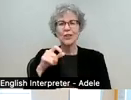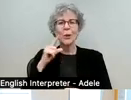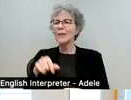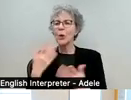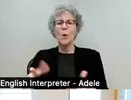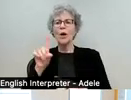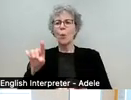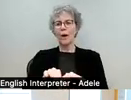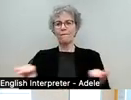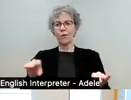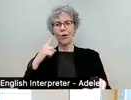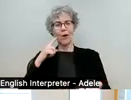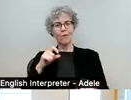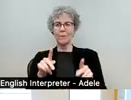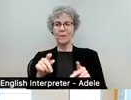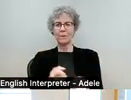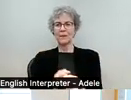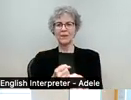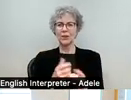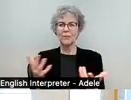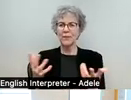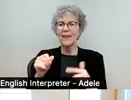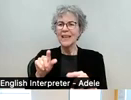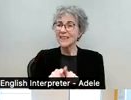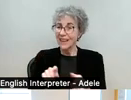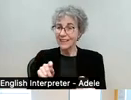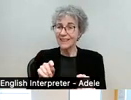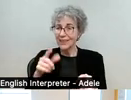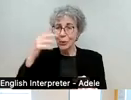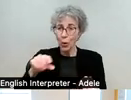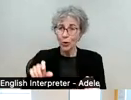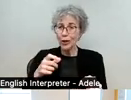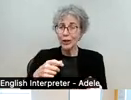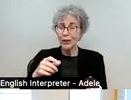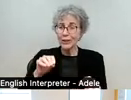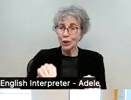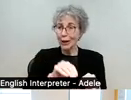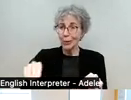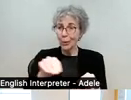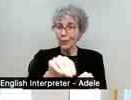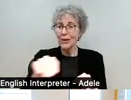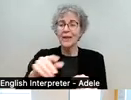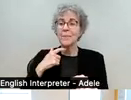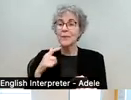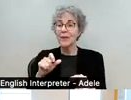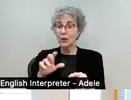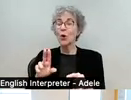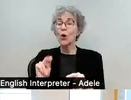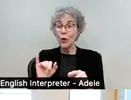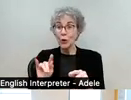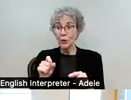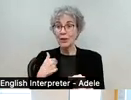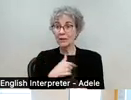We want to make sure that the buildings, like a checkerboard, that units that we're occupying are spread throughout